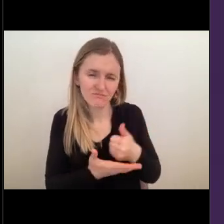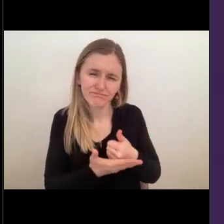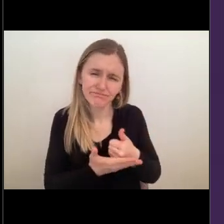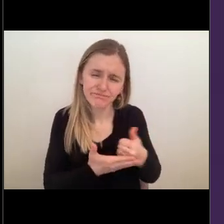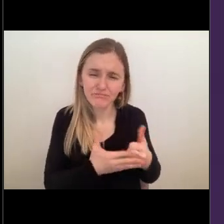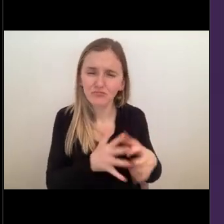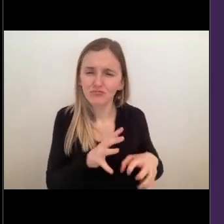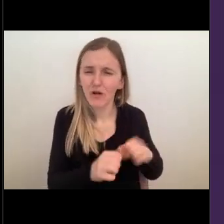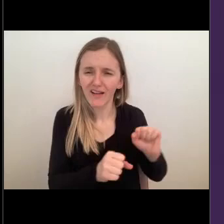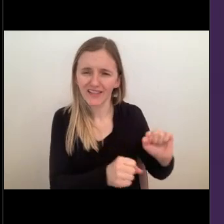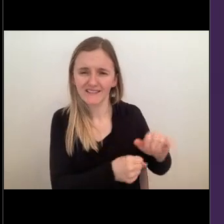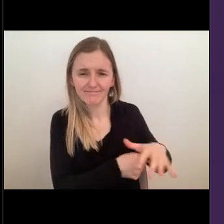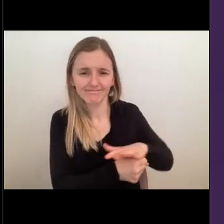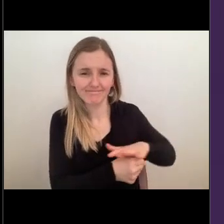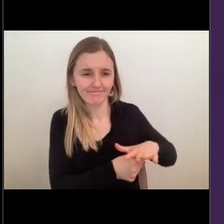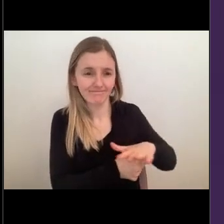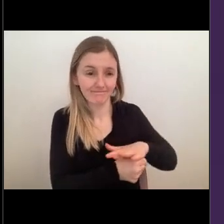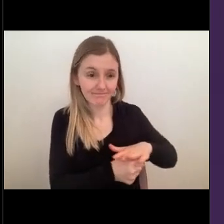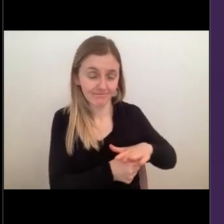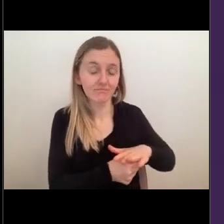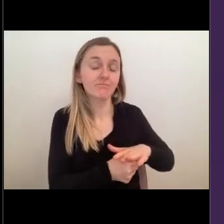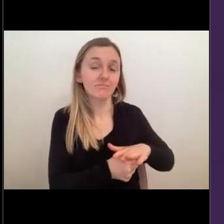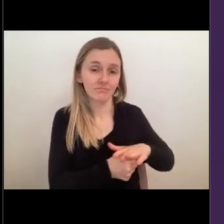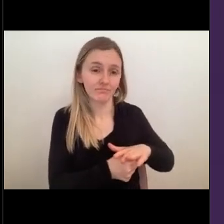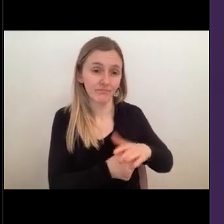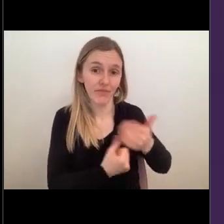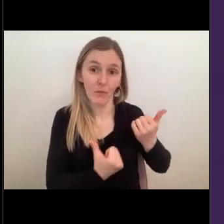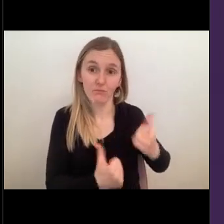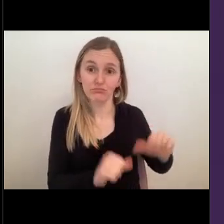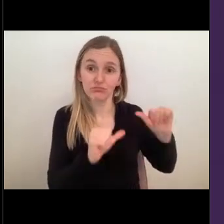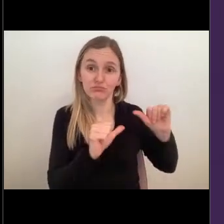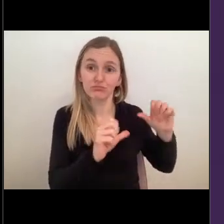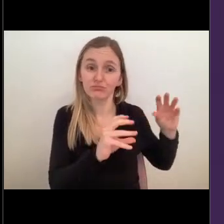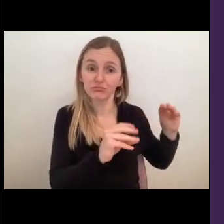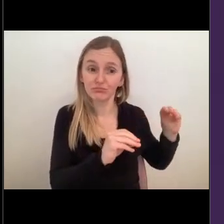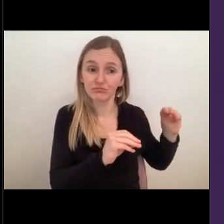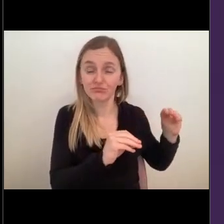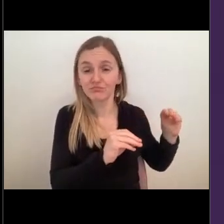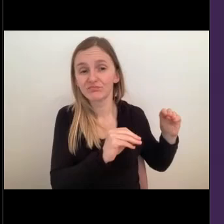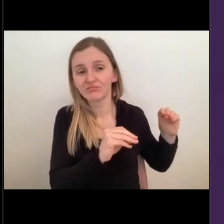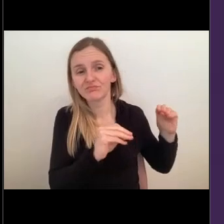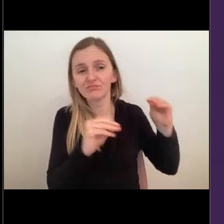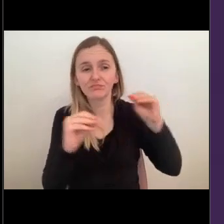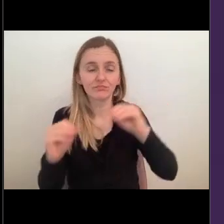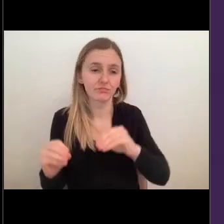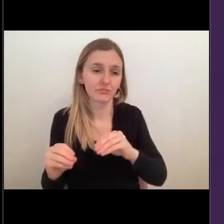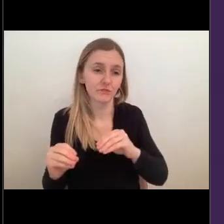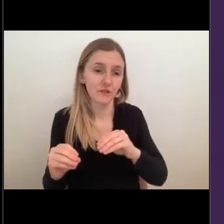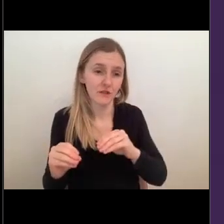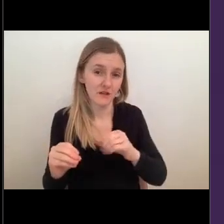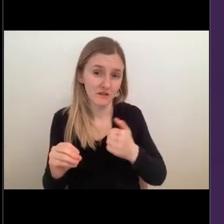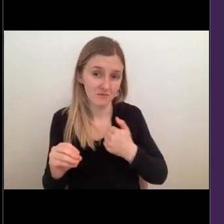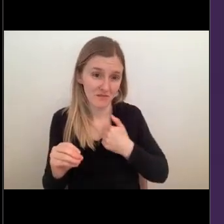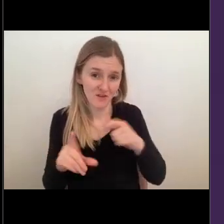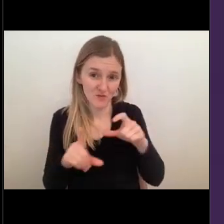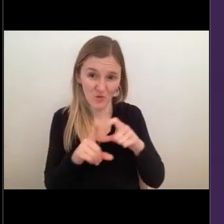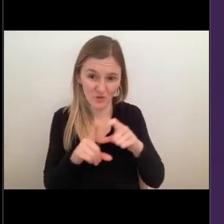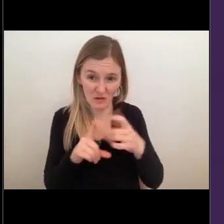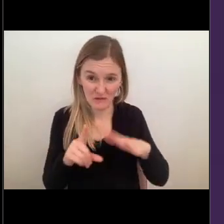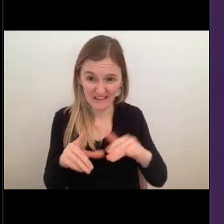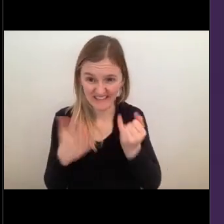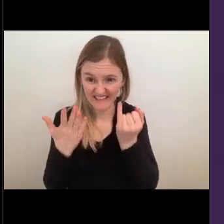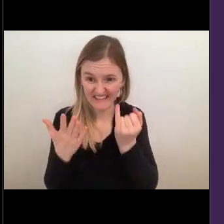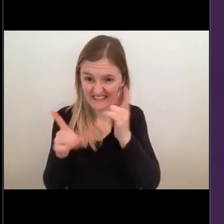those settings. And then when we finally got another setting, so, you know, my little girl's been to 6 different schools, and